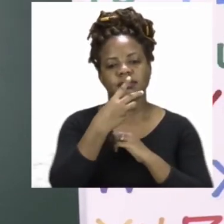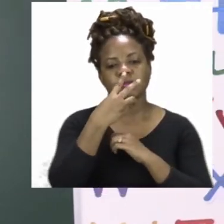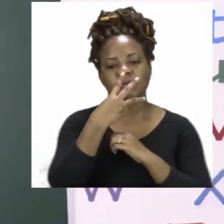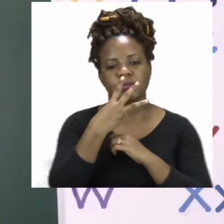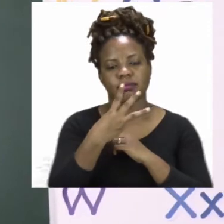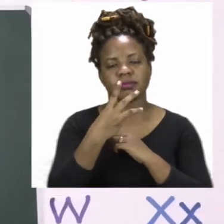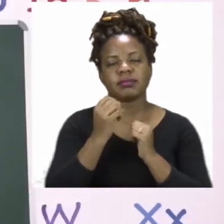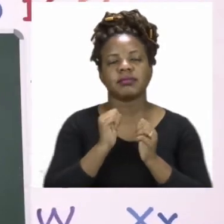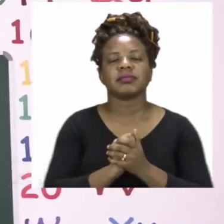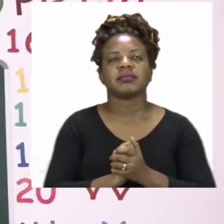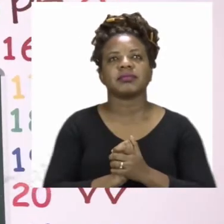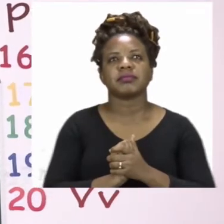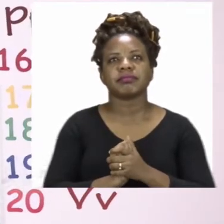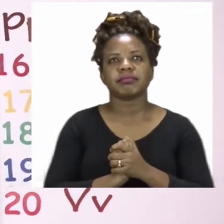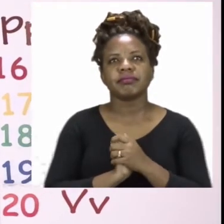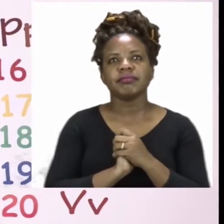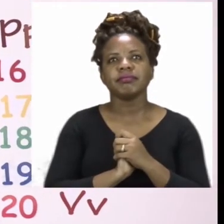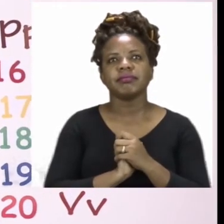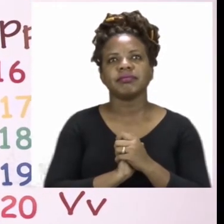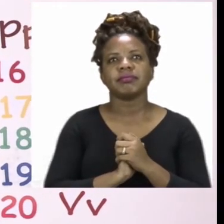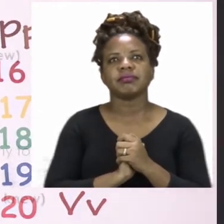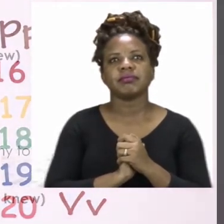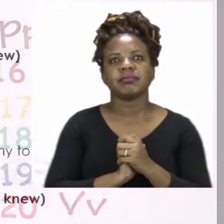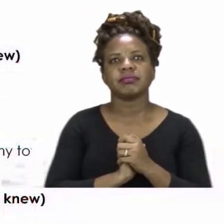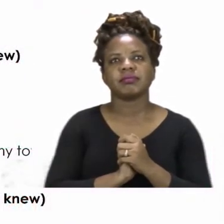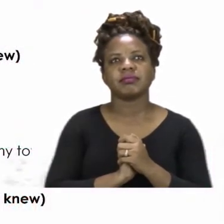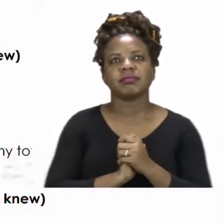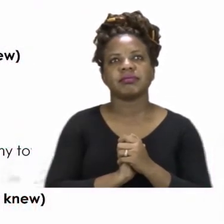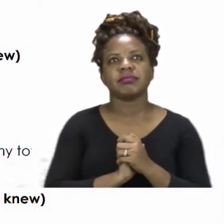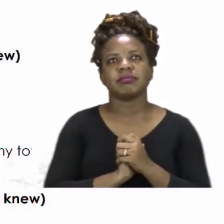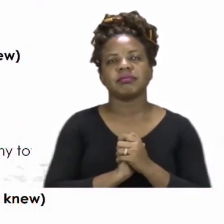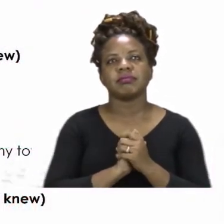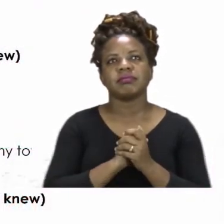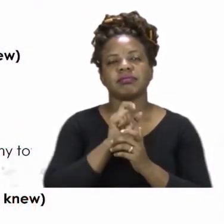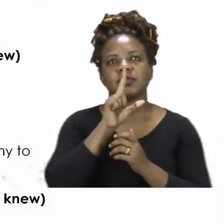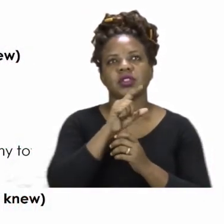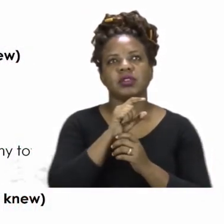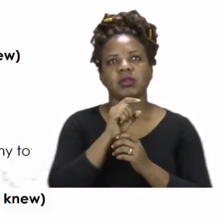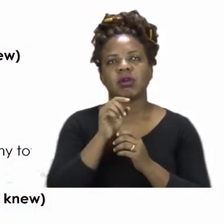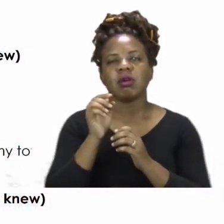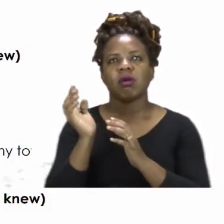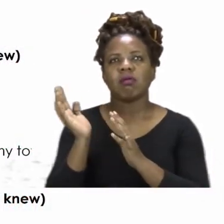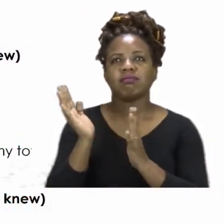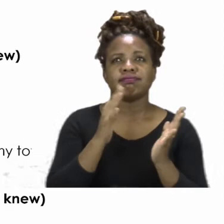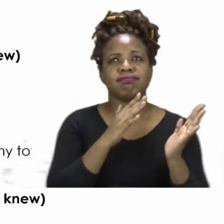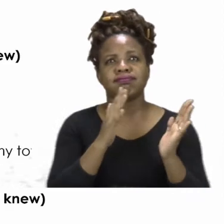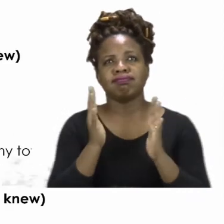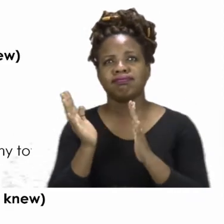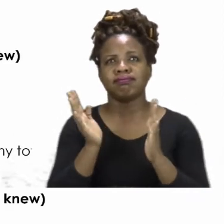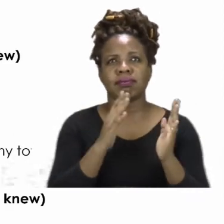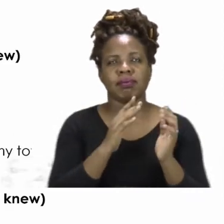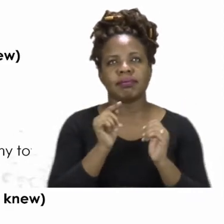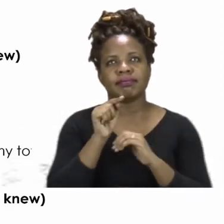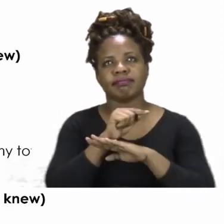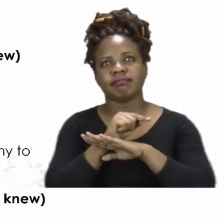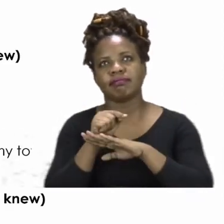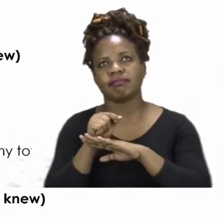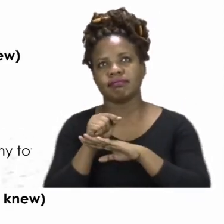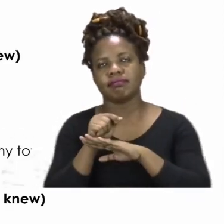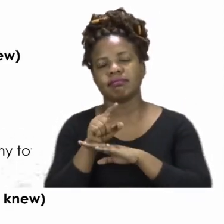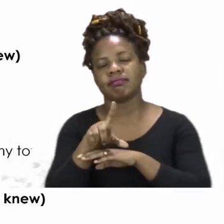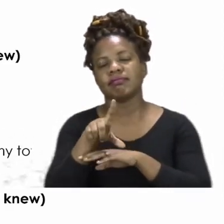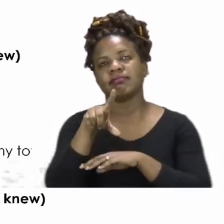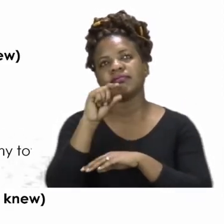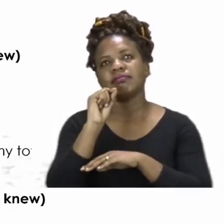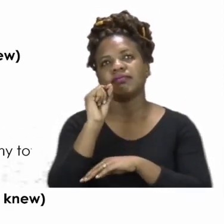Number 1 says, the wind dashed the tree down. The